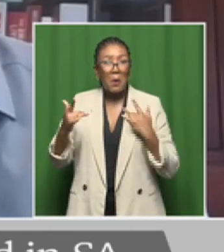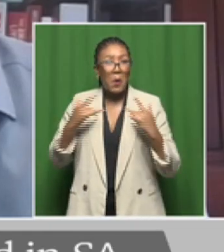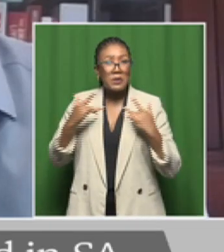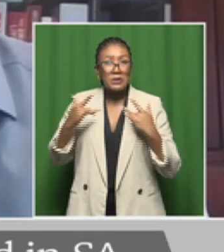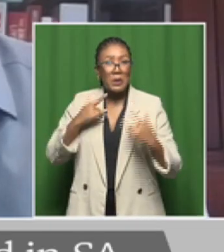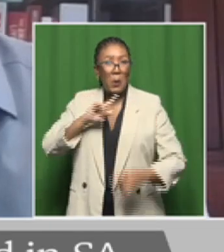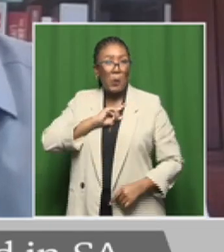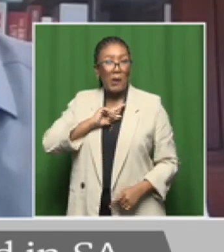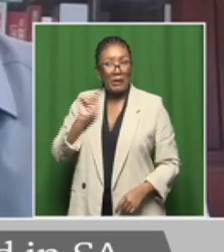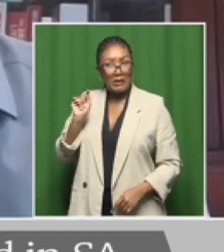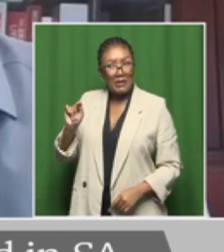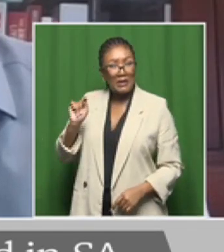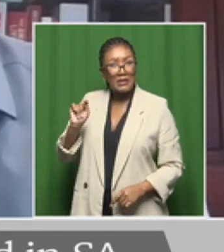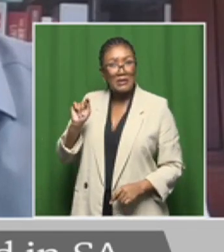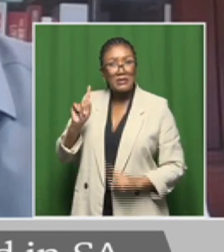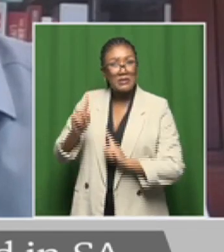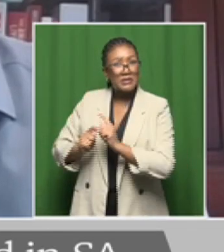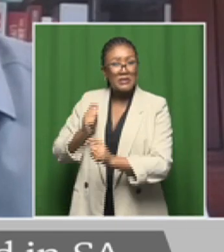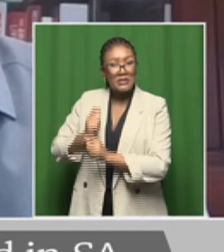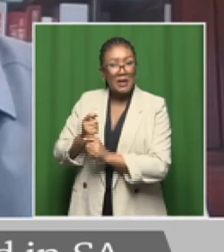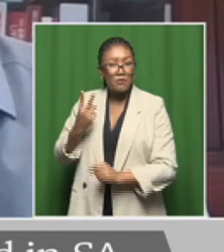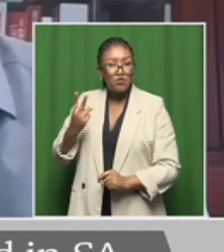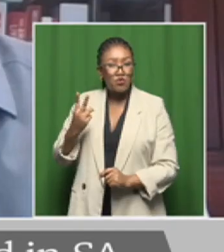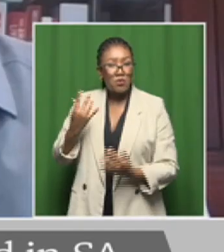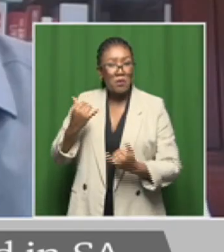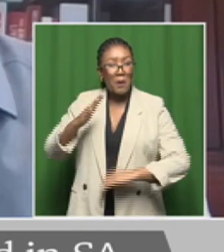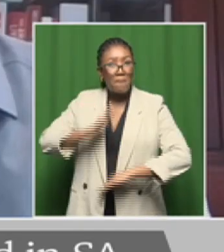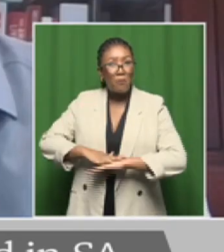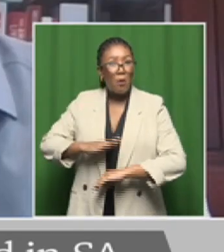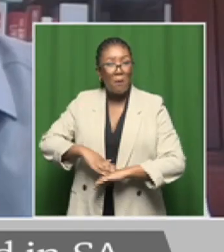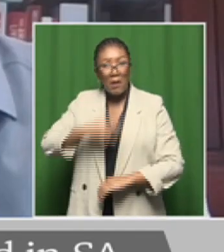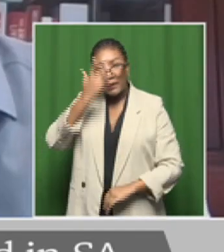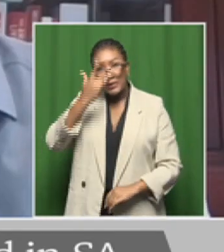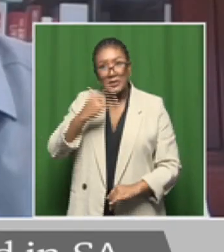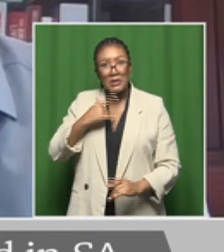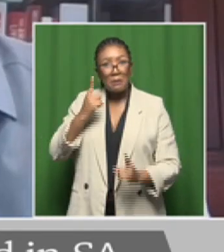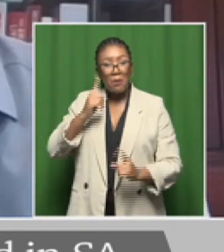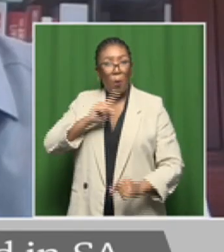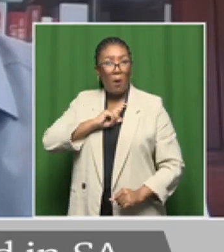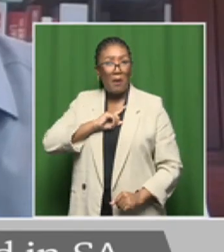particular about its prevalence and incidence at this stage?